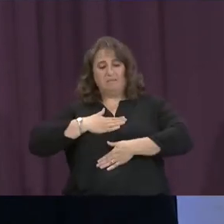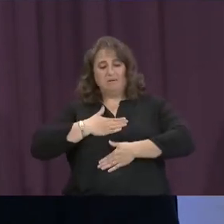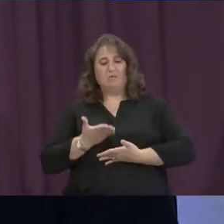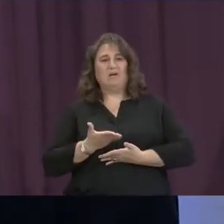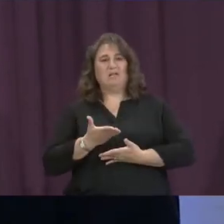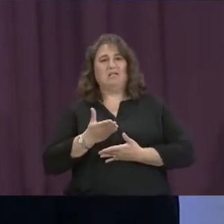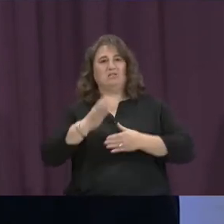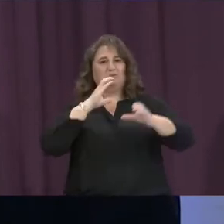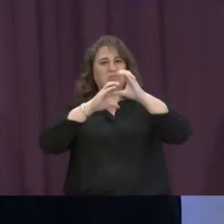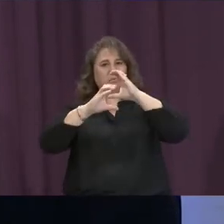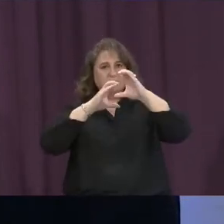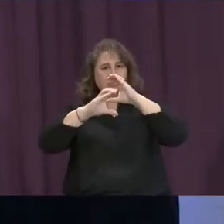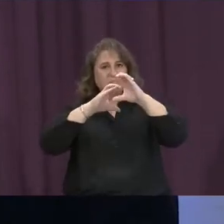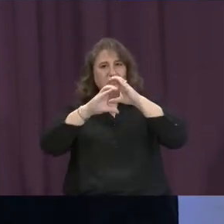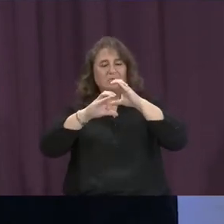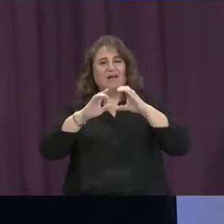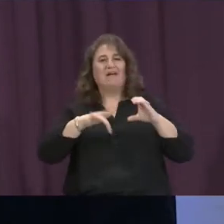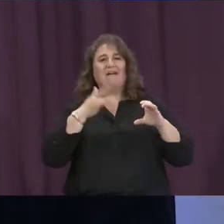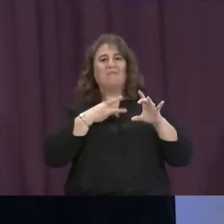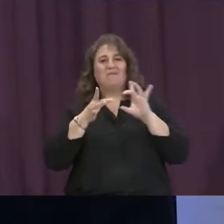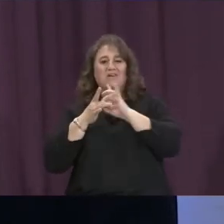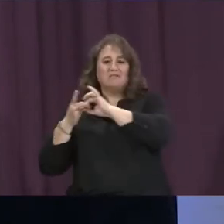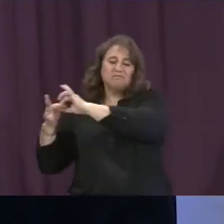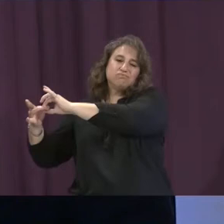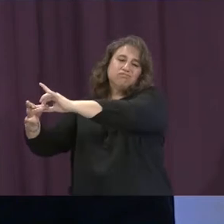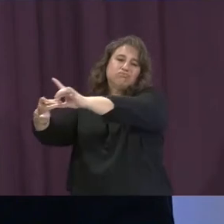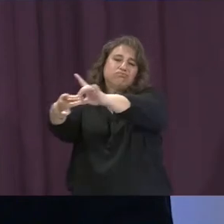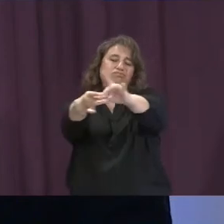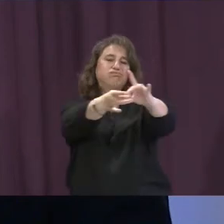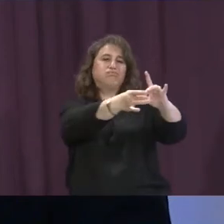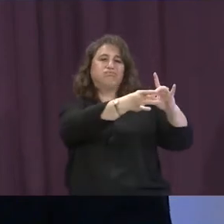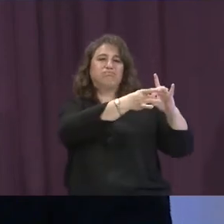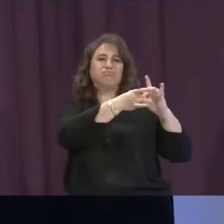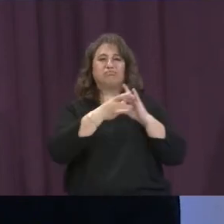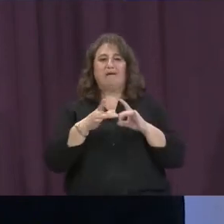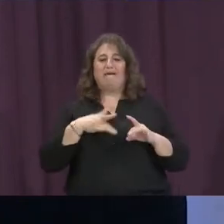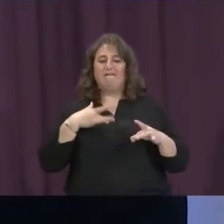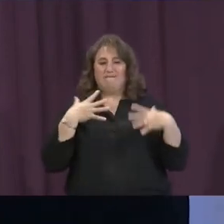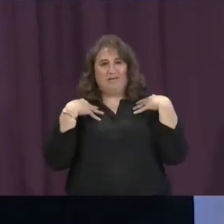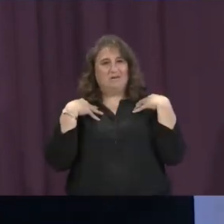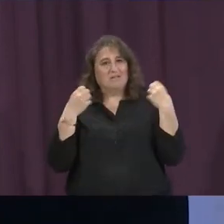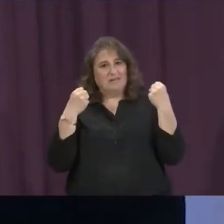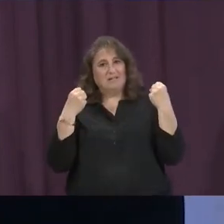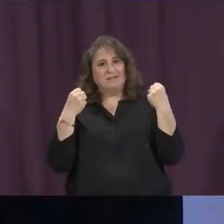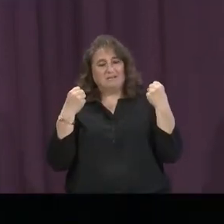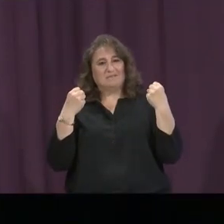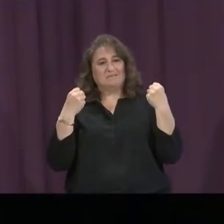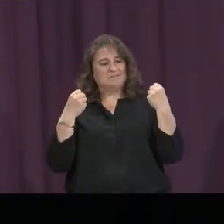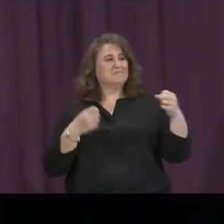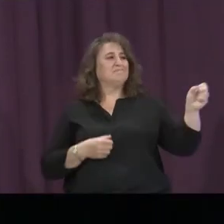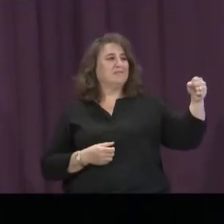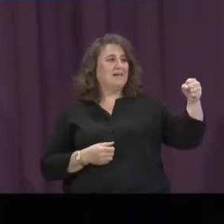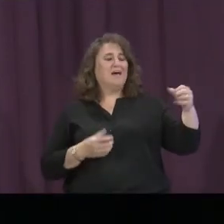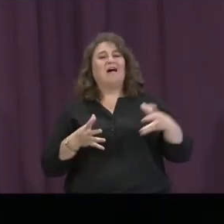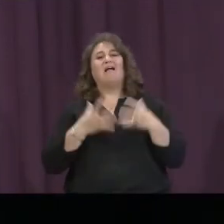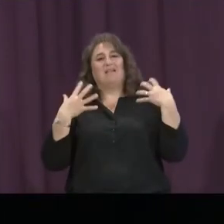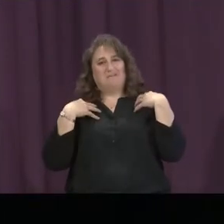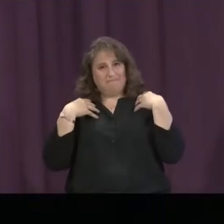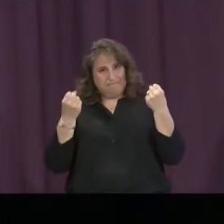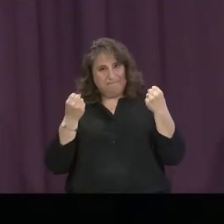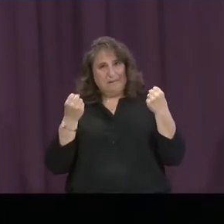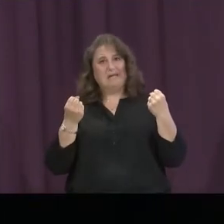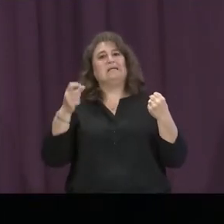brings us together. And, and that understanding help, hopefully heals us. Yes. Lots of healing is needed.